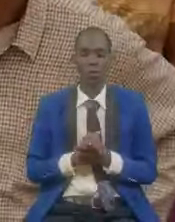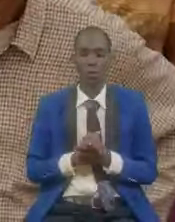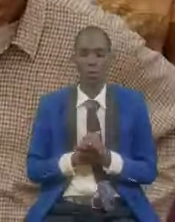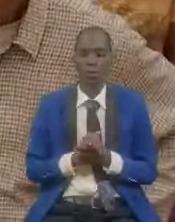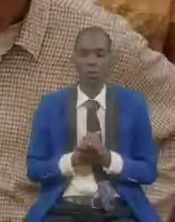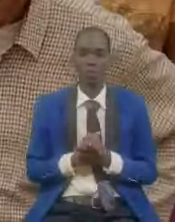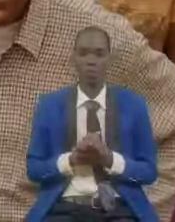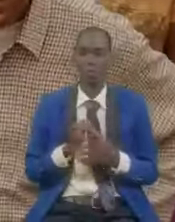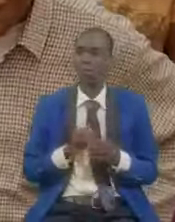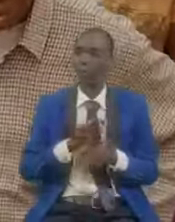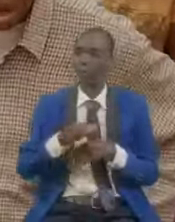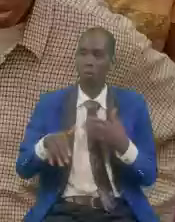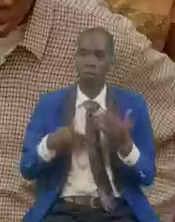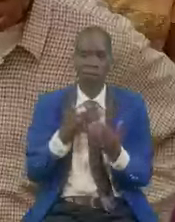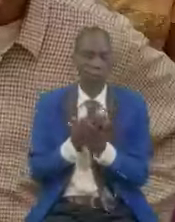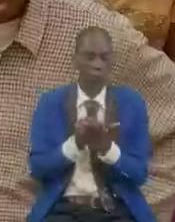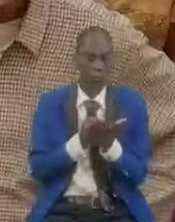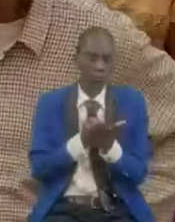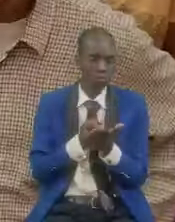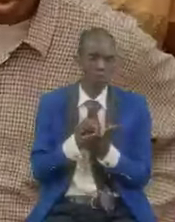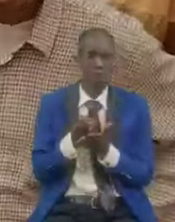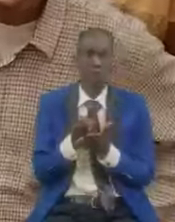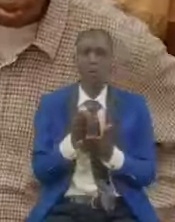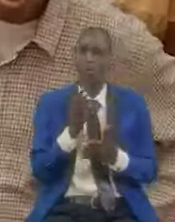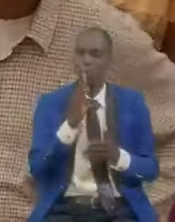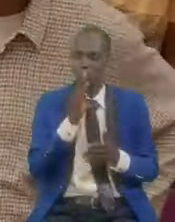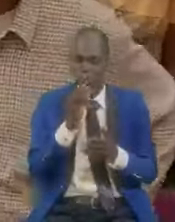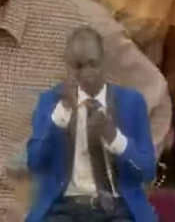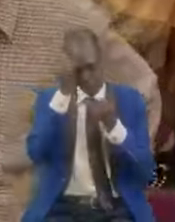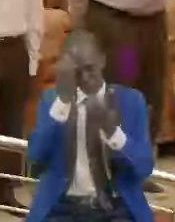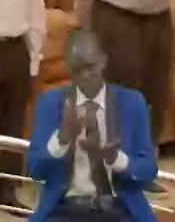in all sincerity, doers of the word.